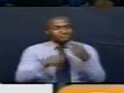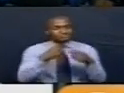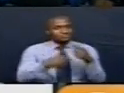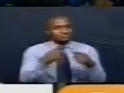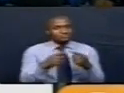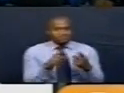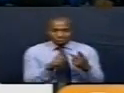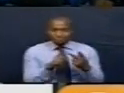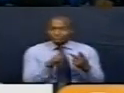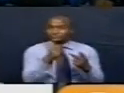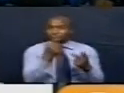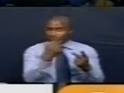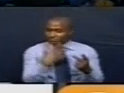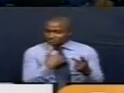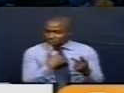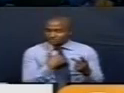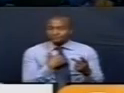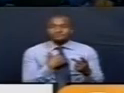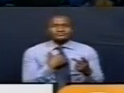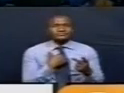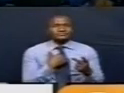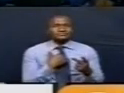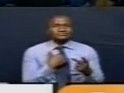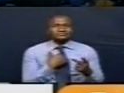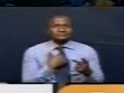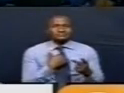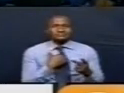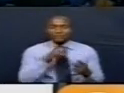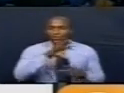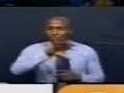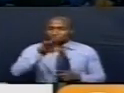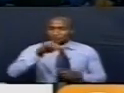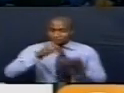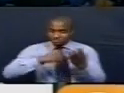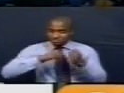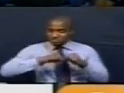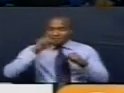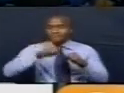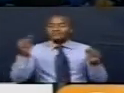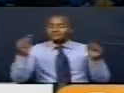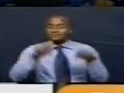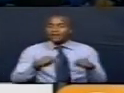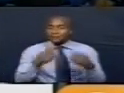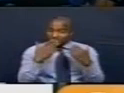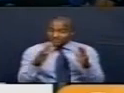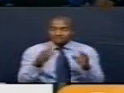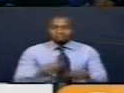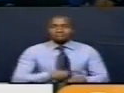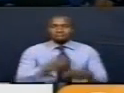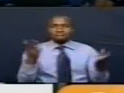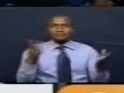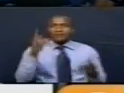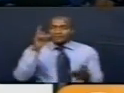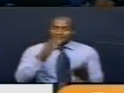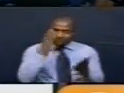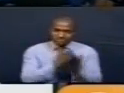me that they need the constituency returning officers to get here before they can release those results, which have to be verified. So